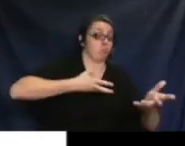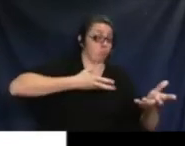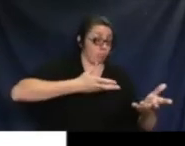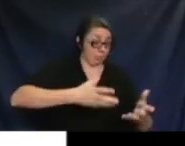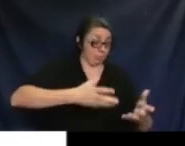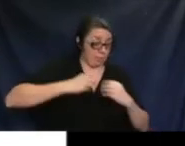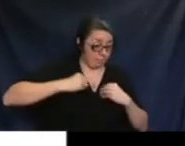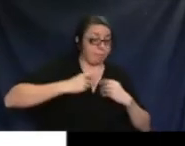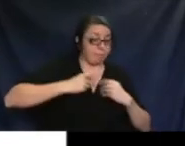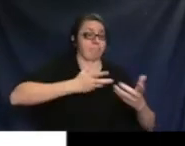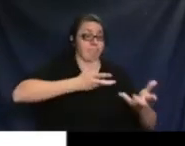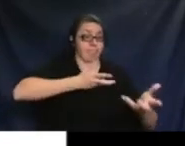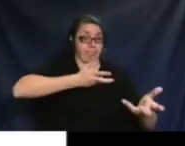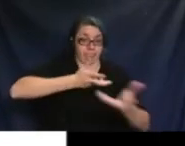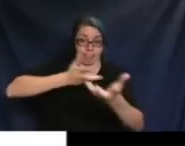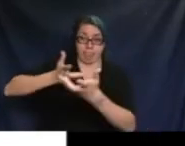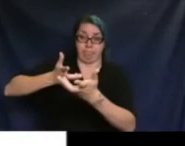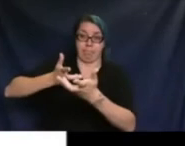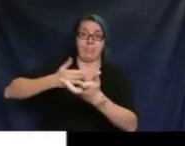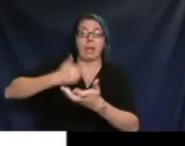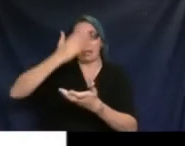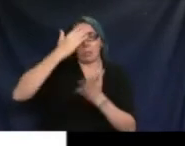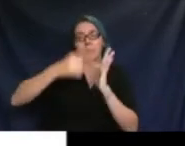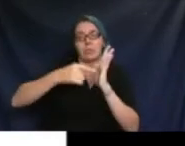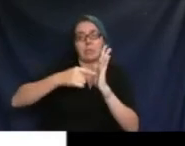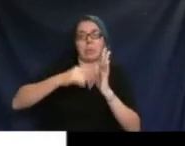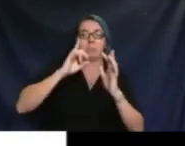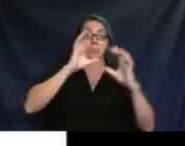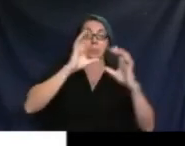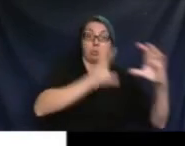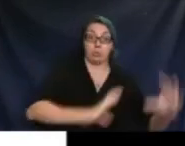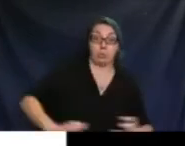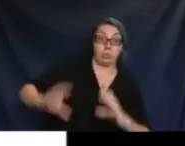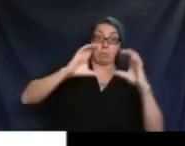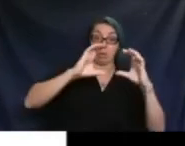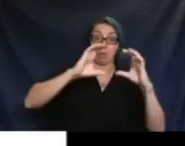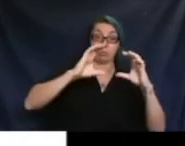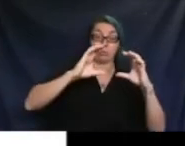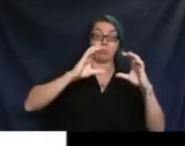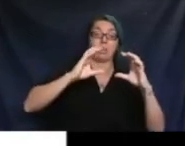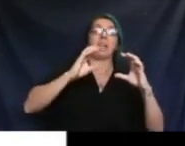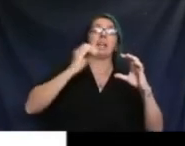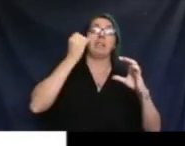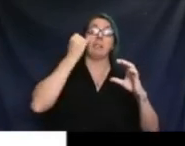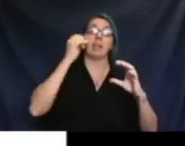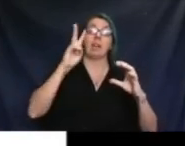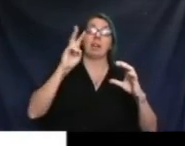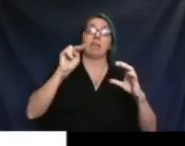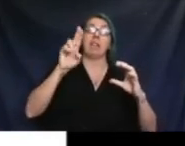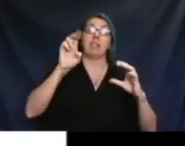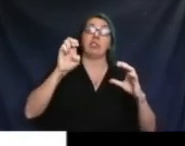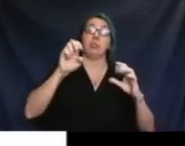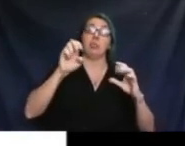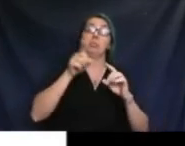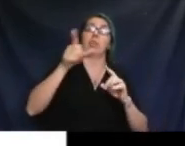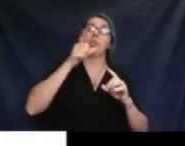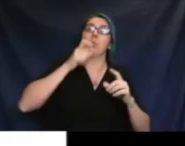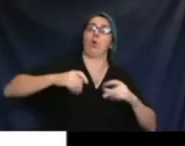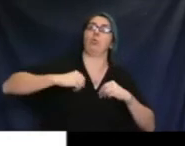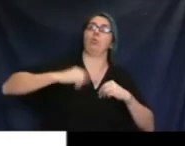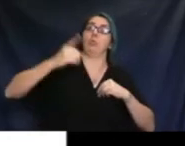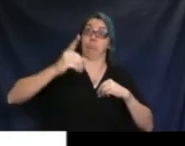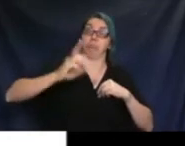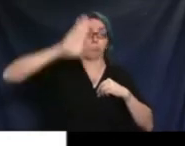have, for site, for venue partners, for example, to have Nuit Blanche signage, you know, at